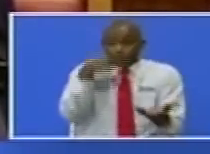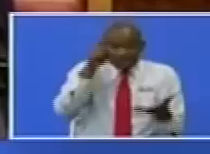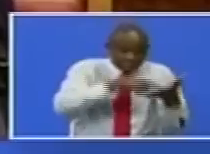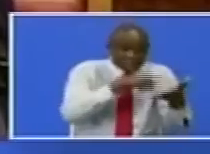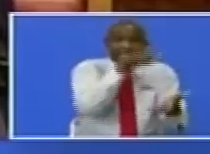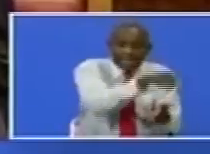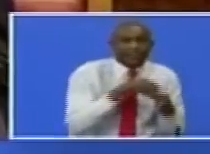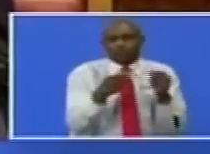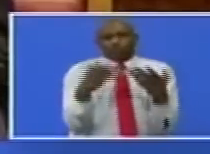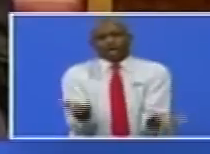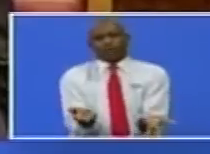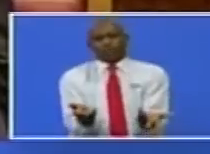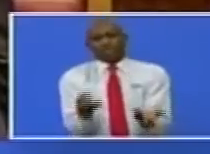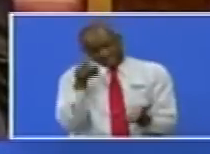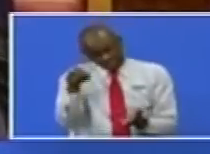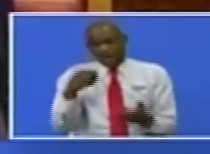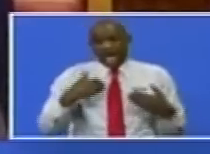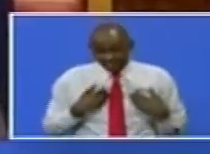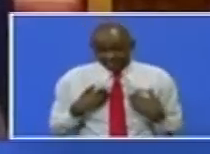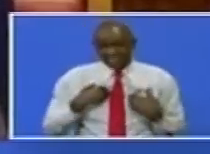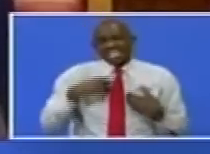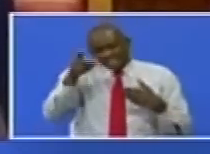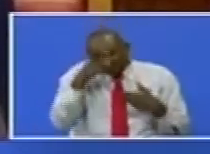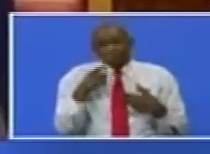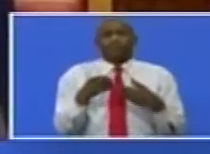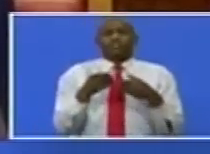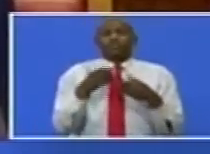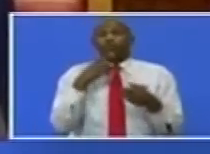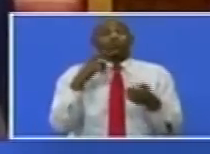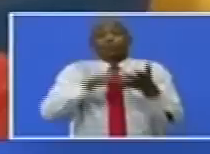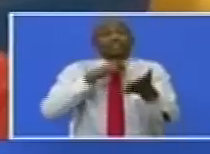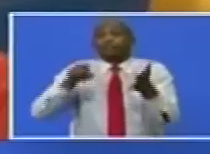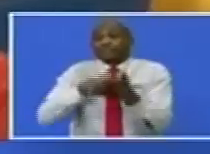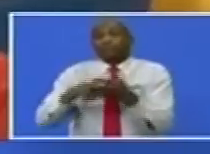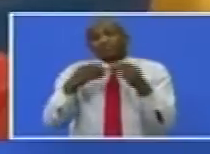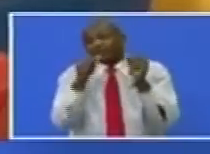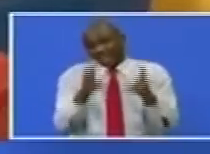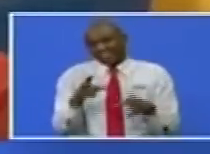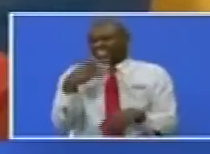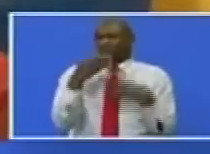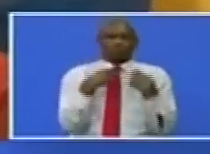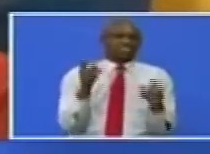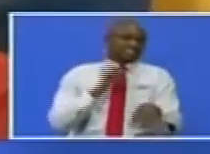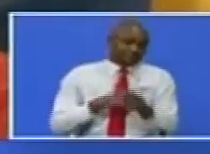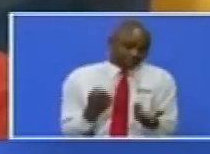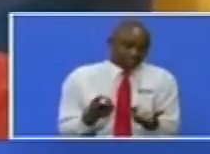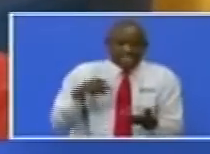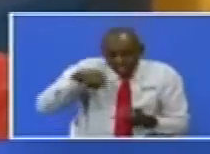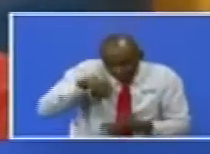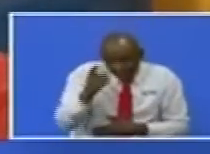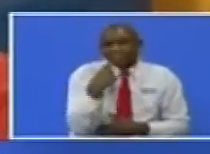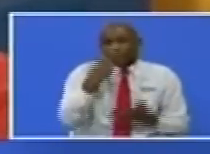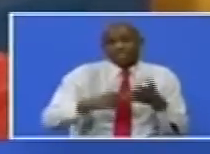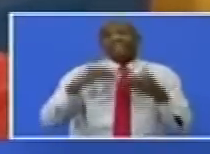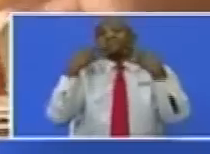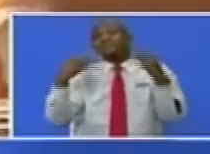Criticism without alternatives is just reckless political sport. President Kenyatta also announced that the free laptops